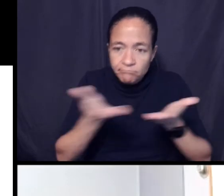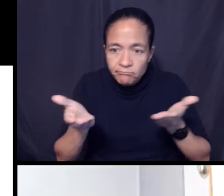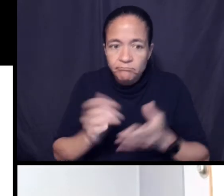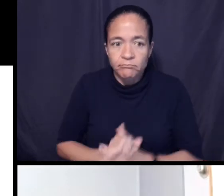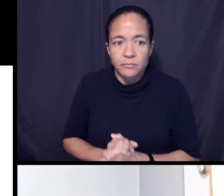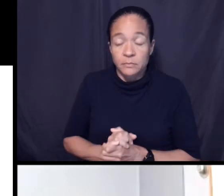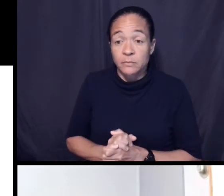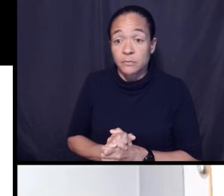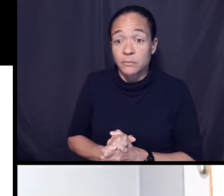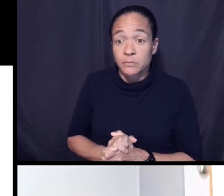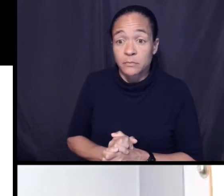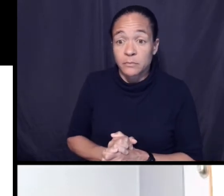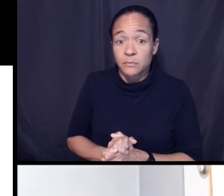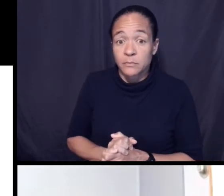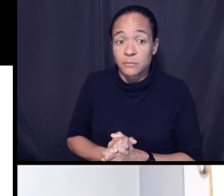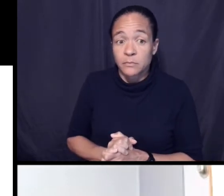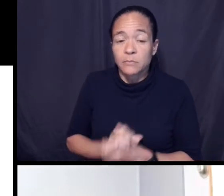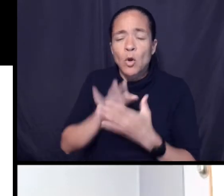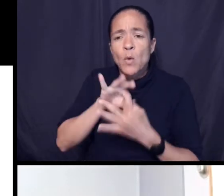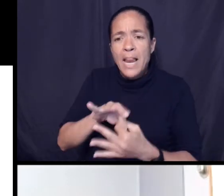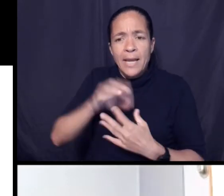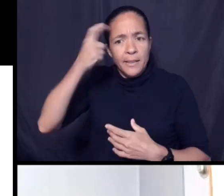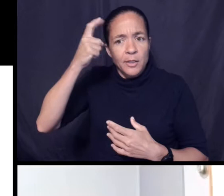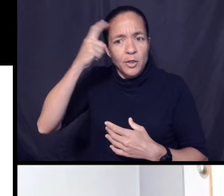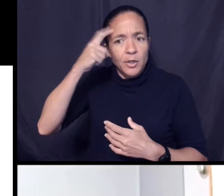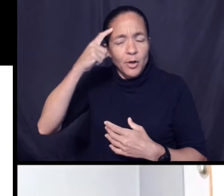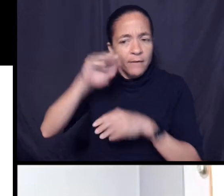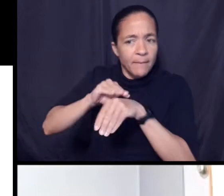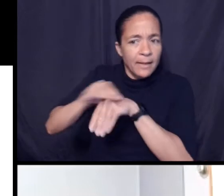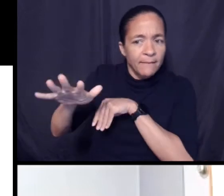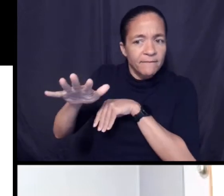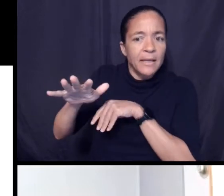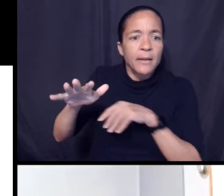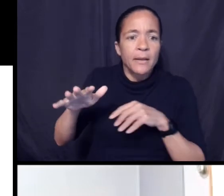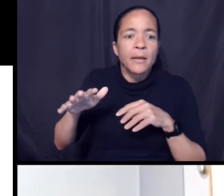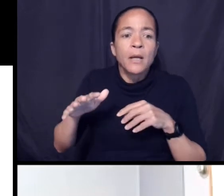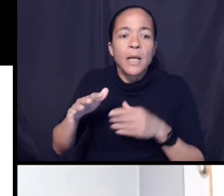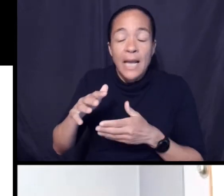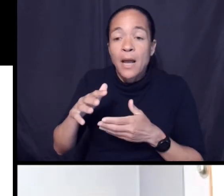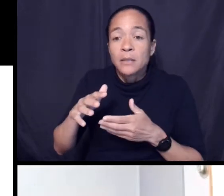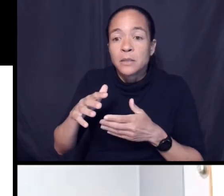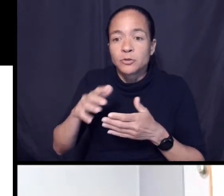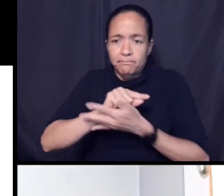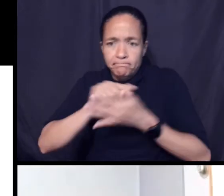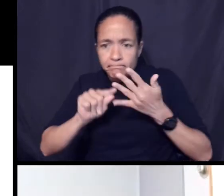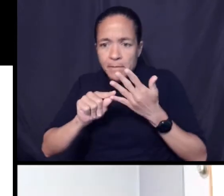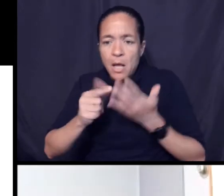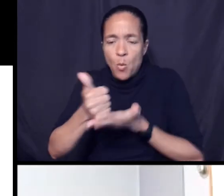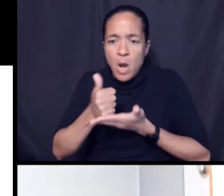In terms of how much neurological involvement there might be, there are certain things that can help